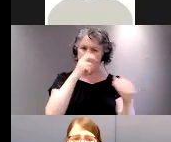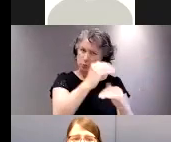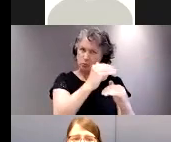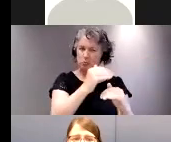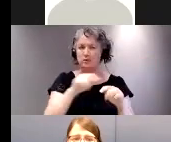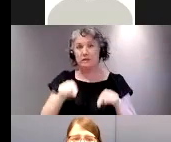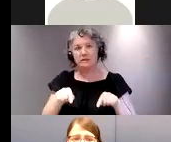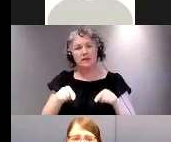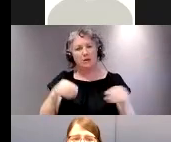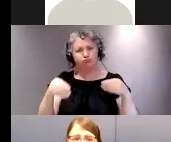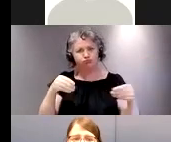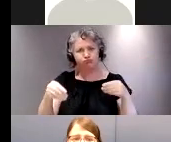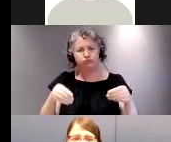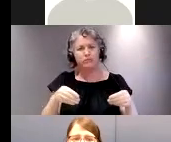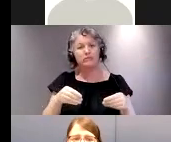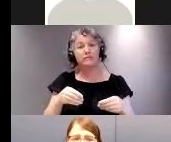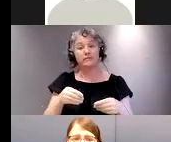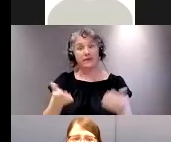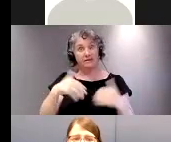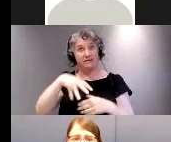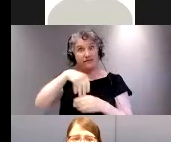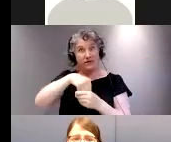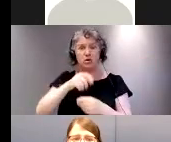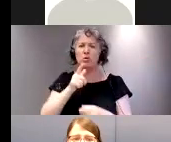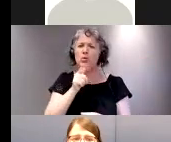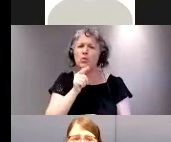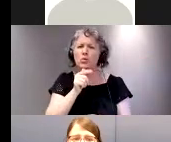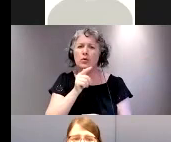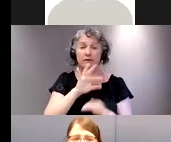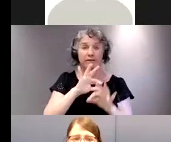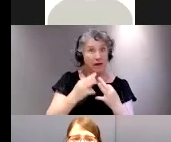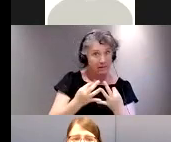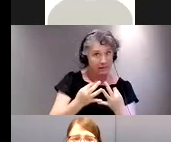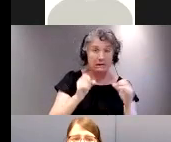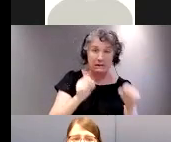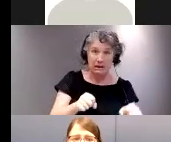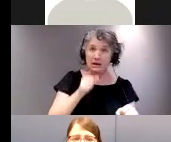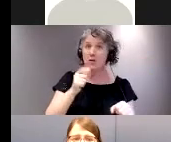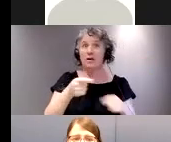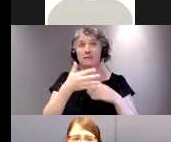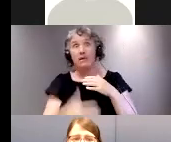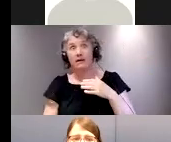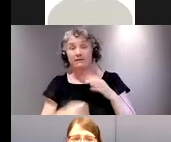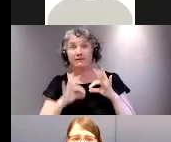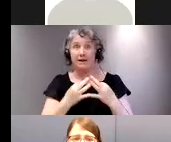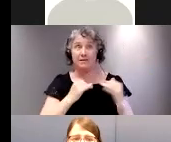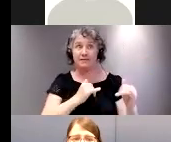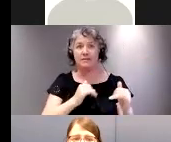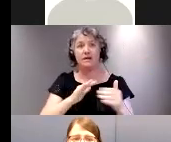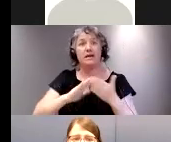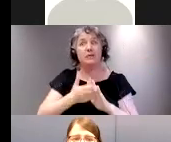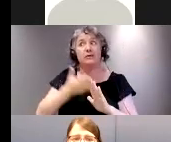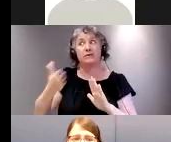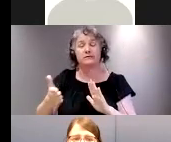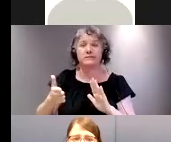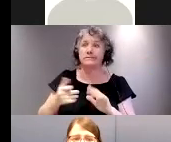part of the process? It can be family, and we talk about family not just in bloodlines, that it's neighbors and friends